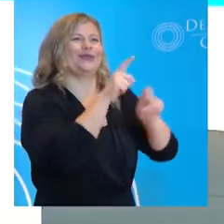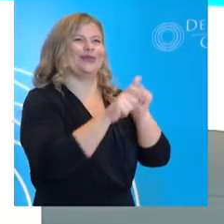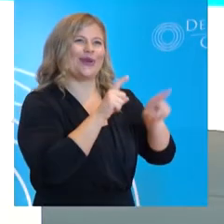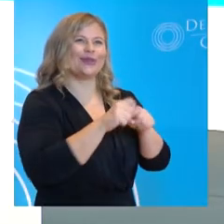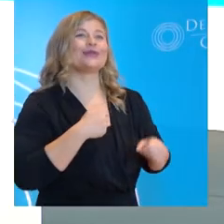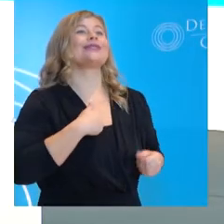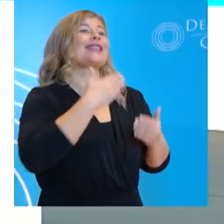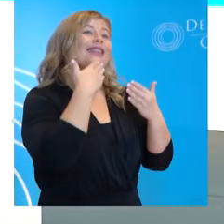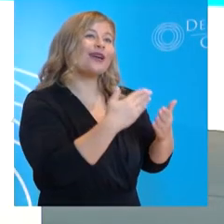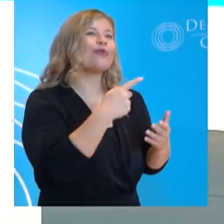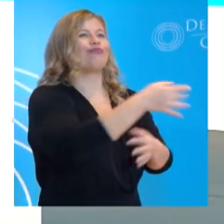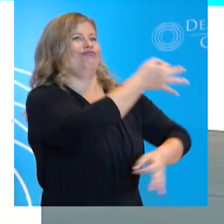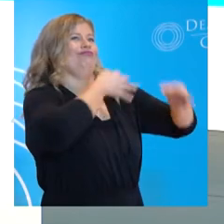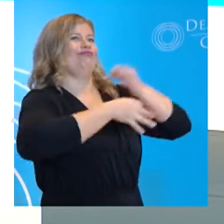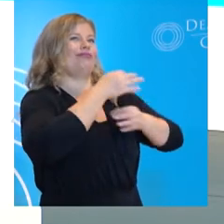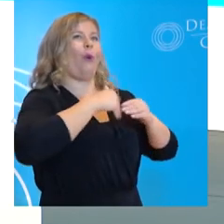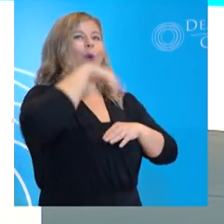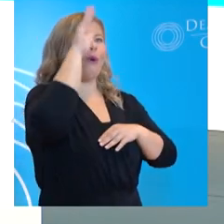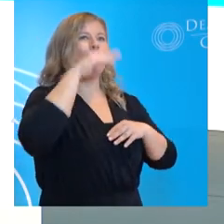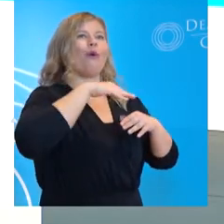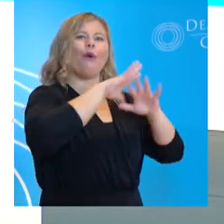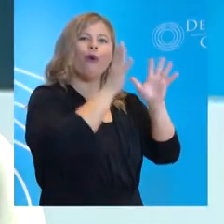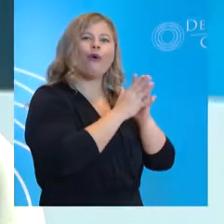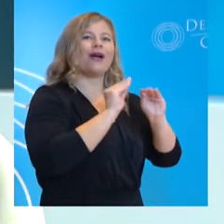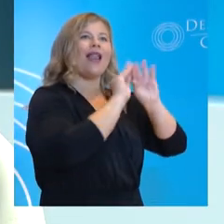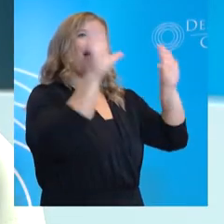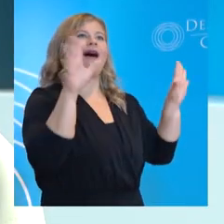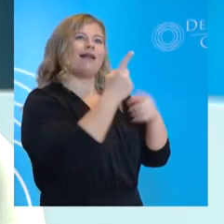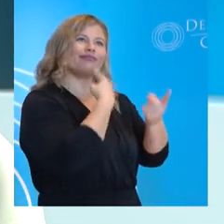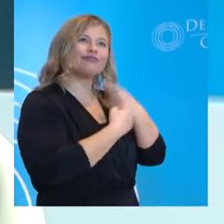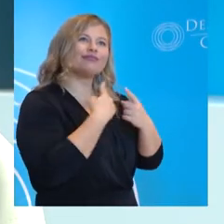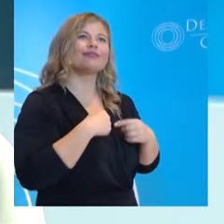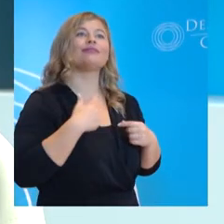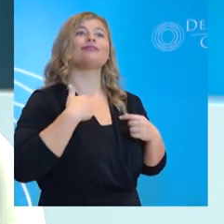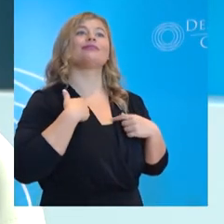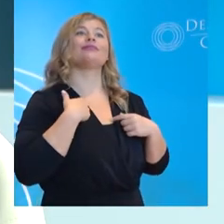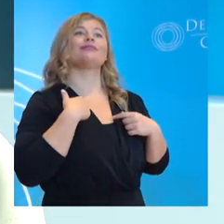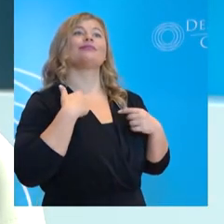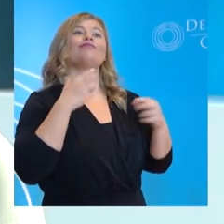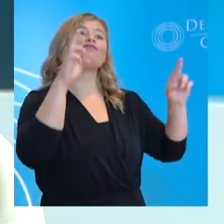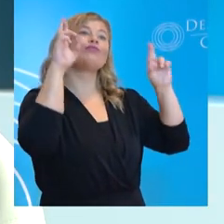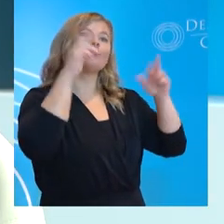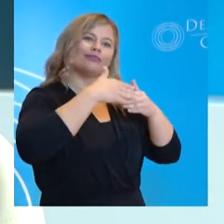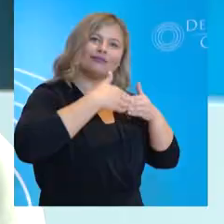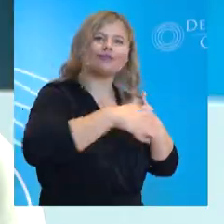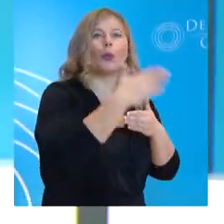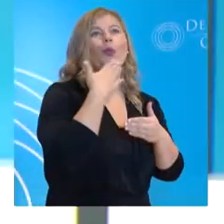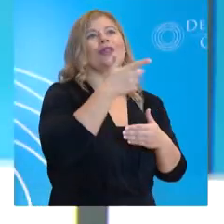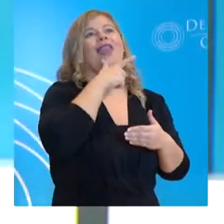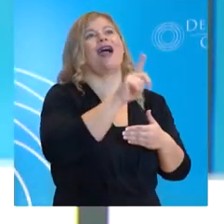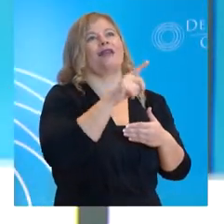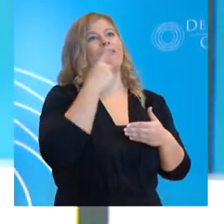speaking so openly. And I wish you luck with all the challenges ahead, because they are